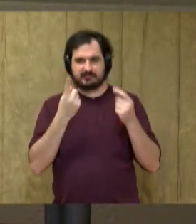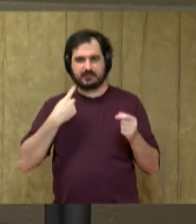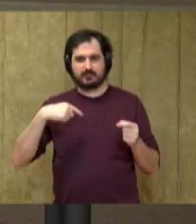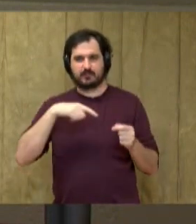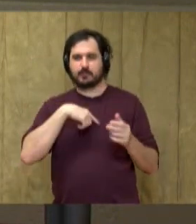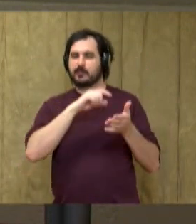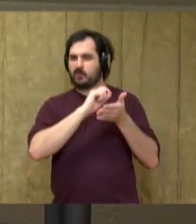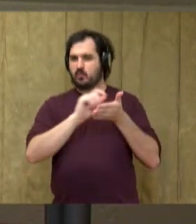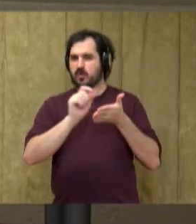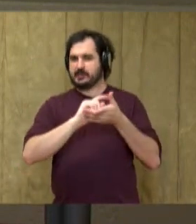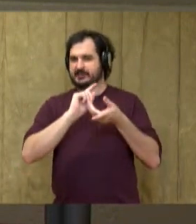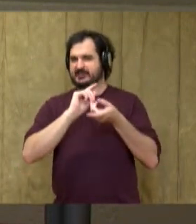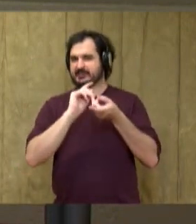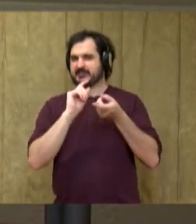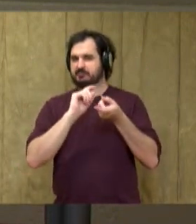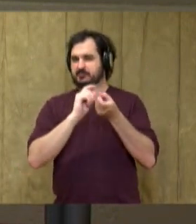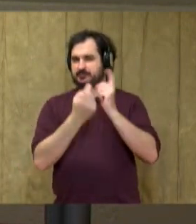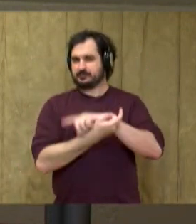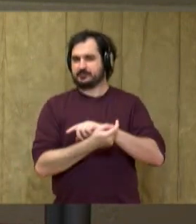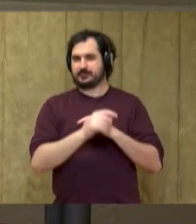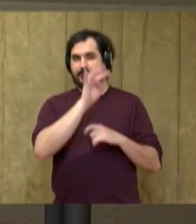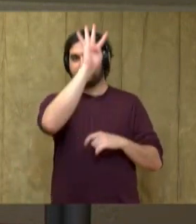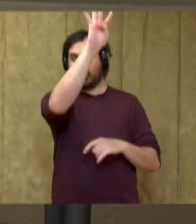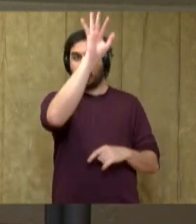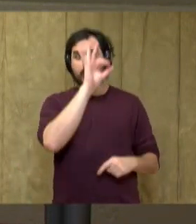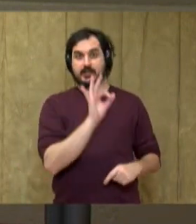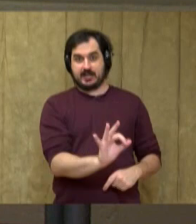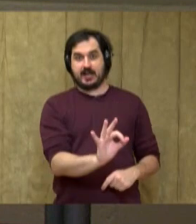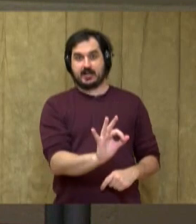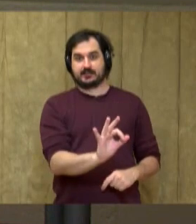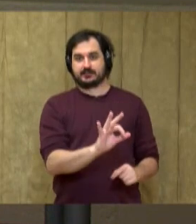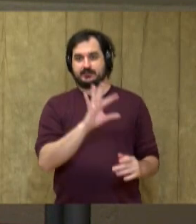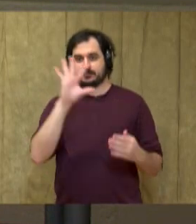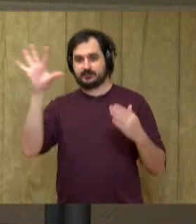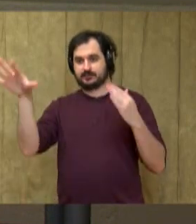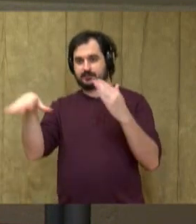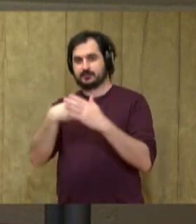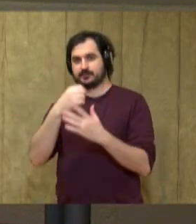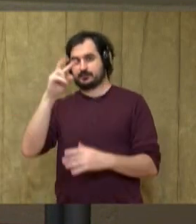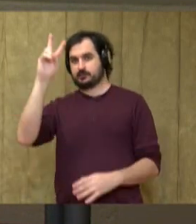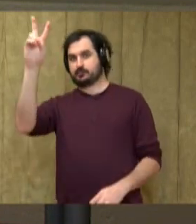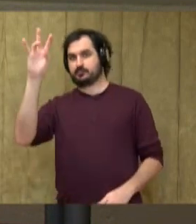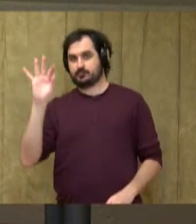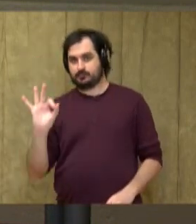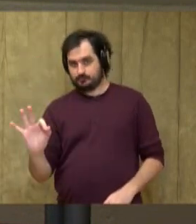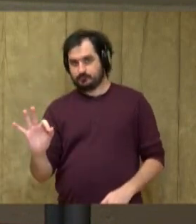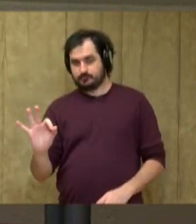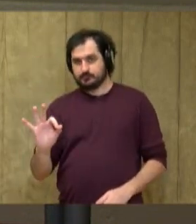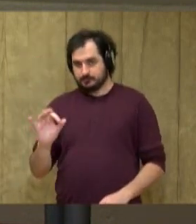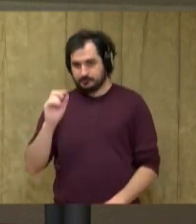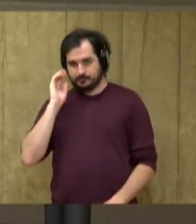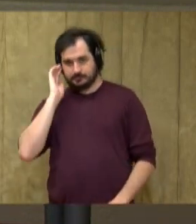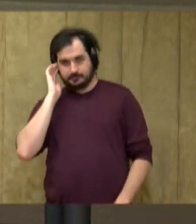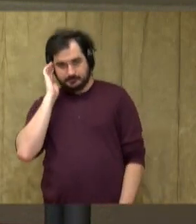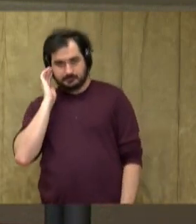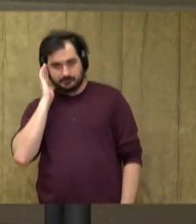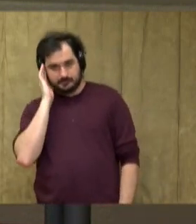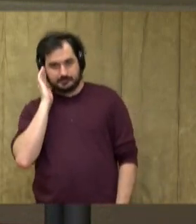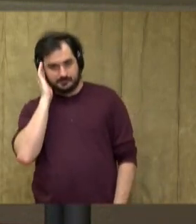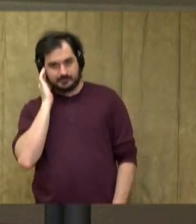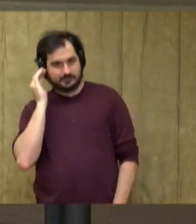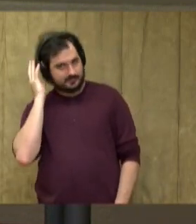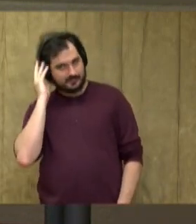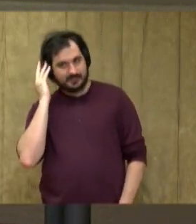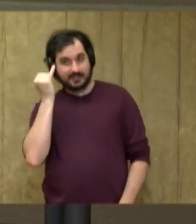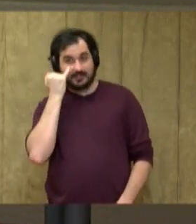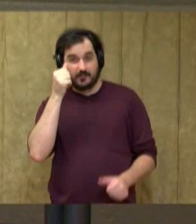used to them. So we have 4/9 plus 2/9. So if you remember, all